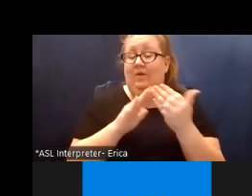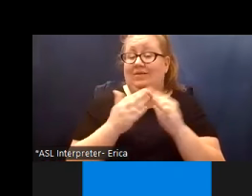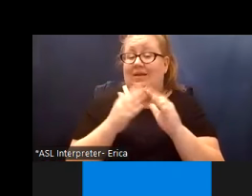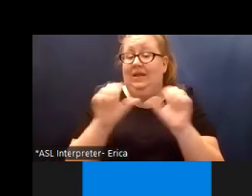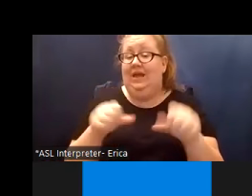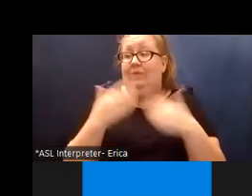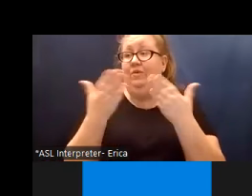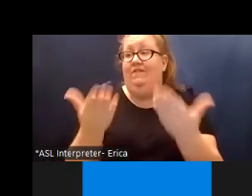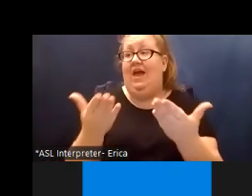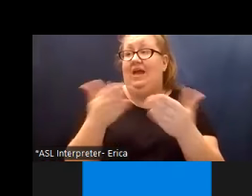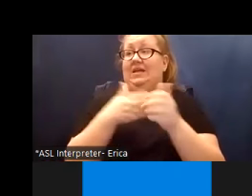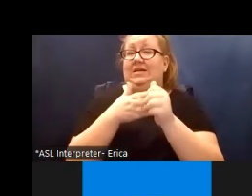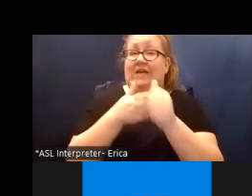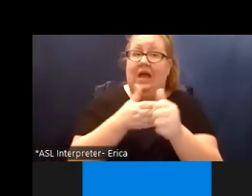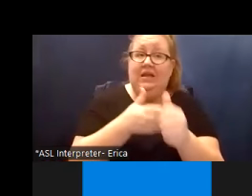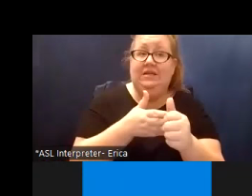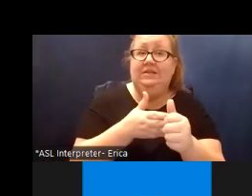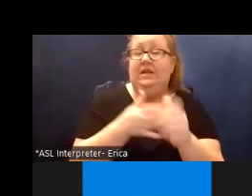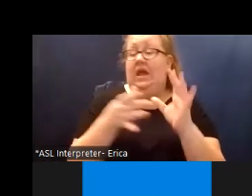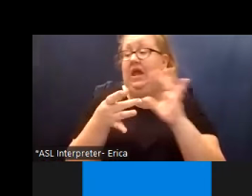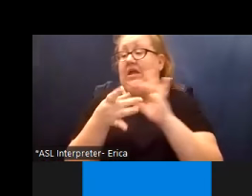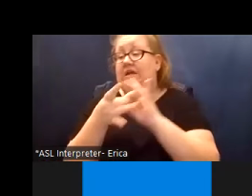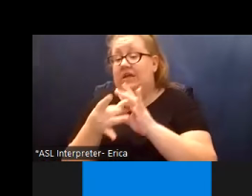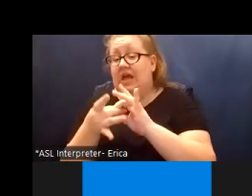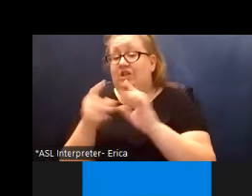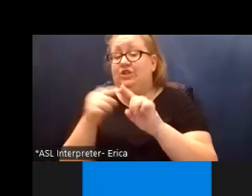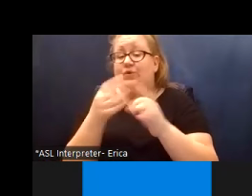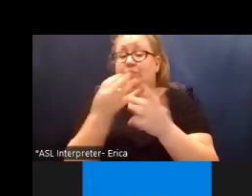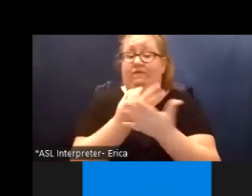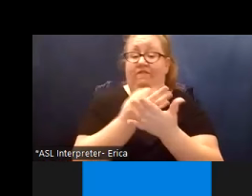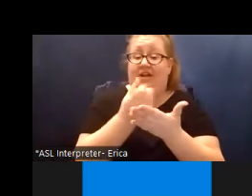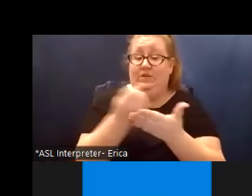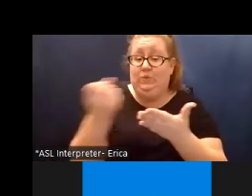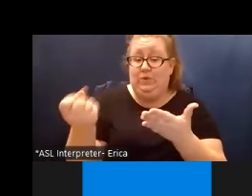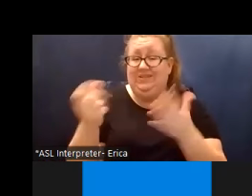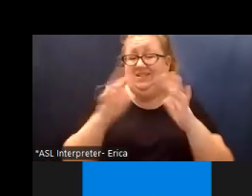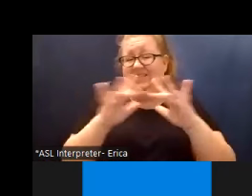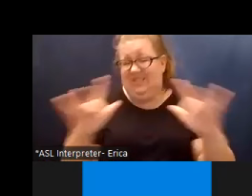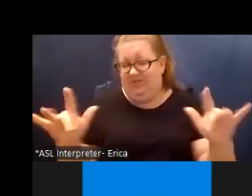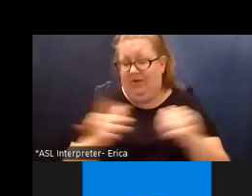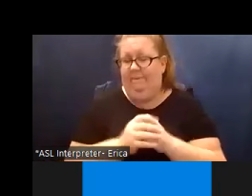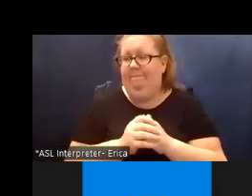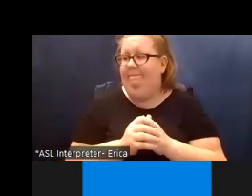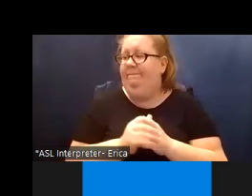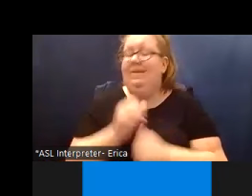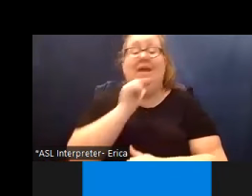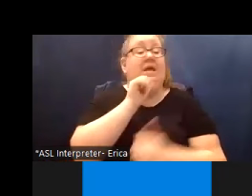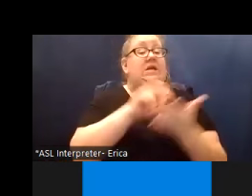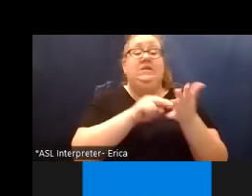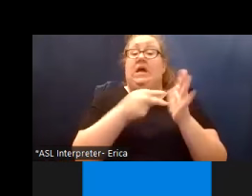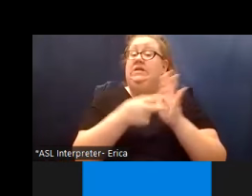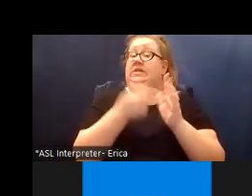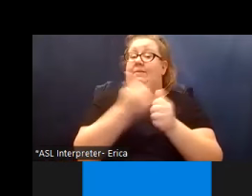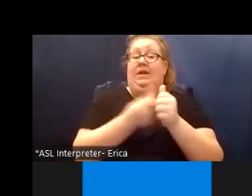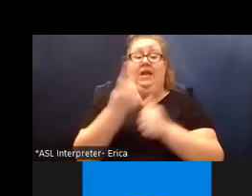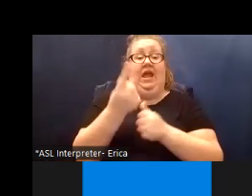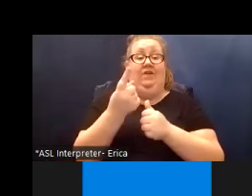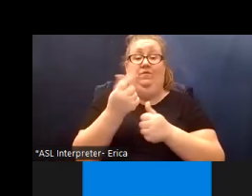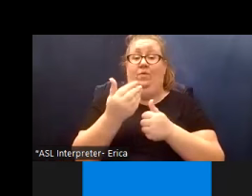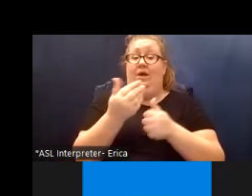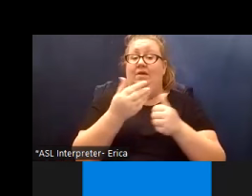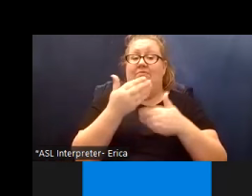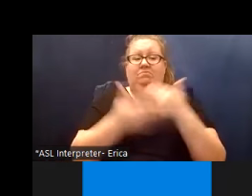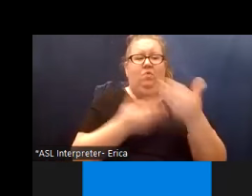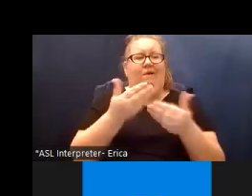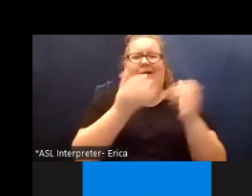guidance, can provide connection to funding sources, etc. It doesn't mean that everyone is going it alone